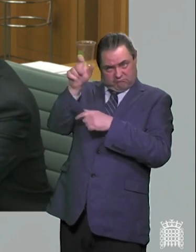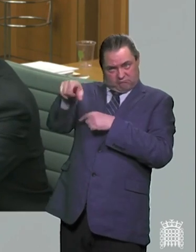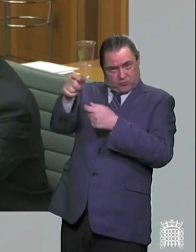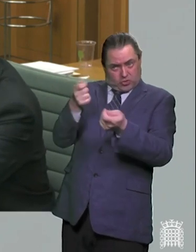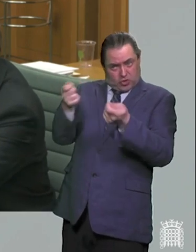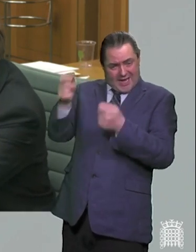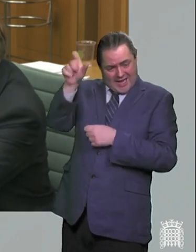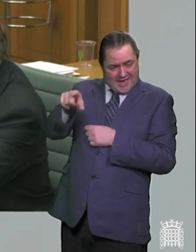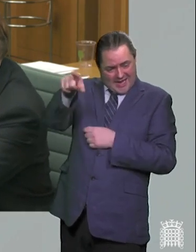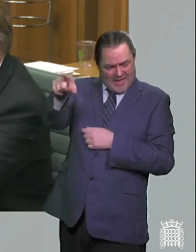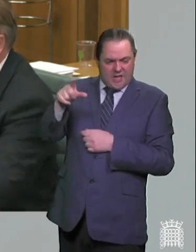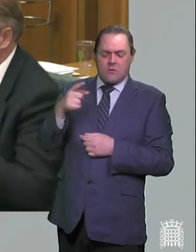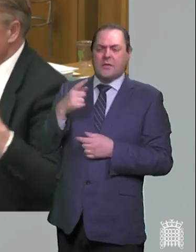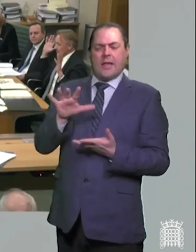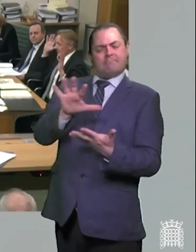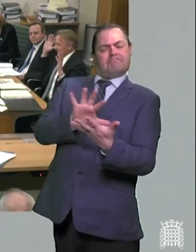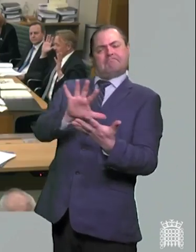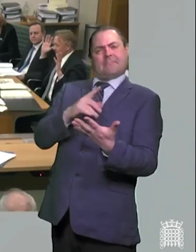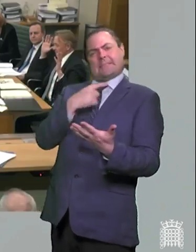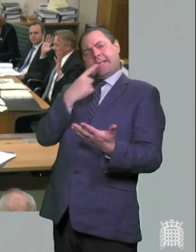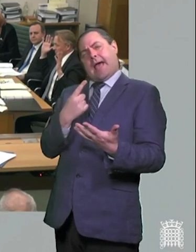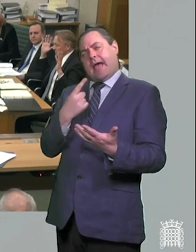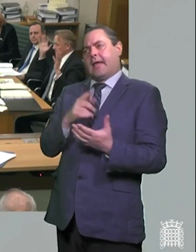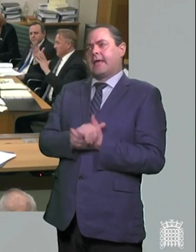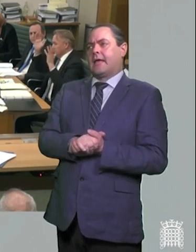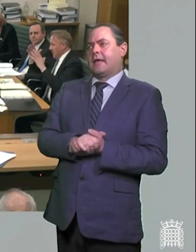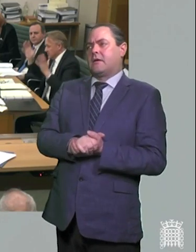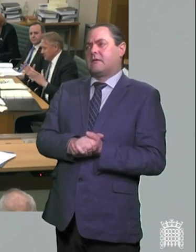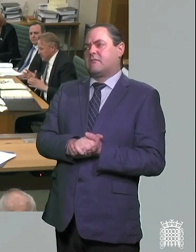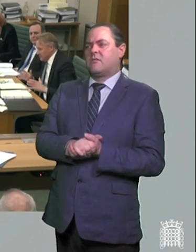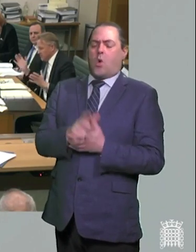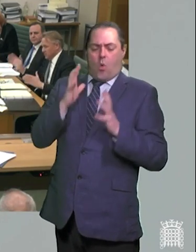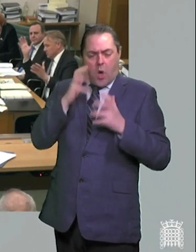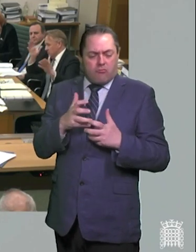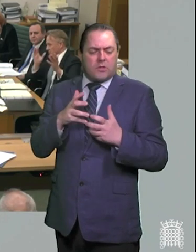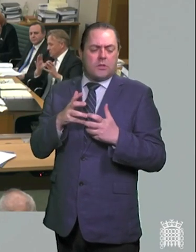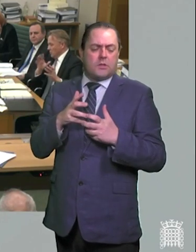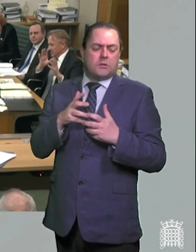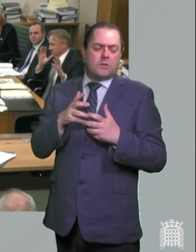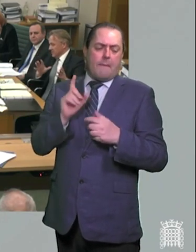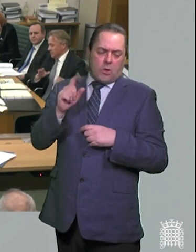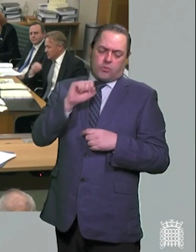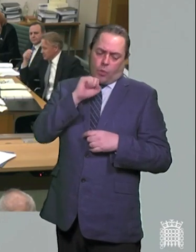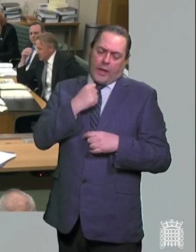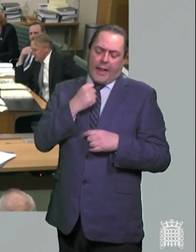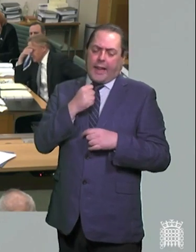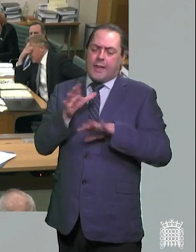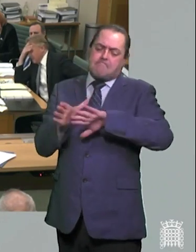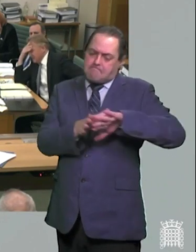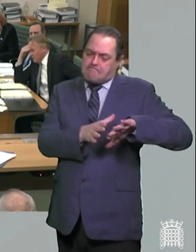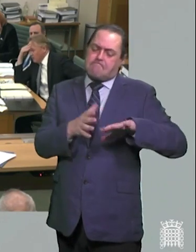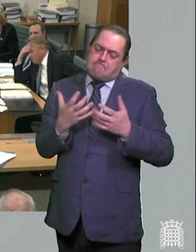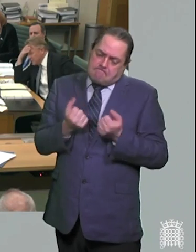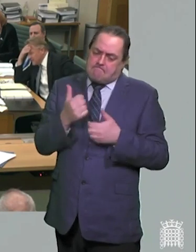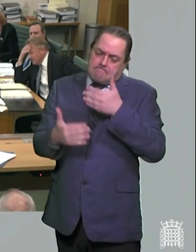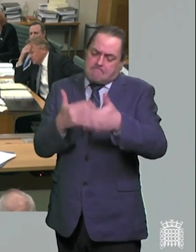You suggest to some extent that you had concerns, but you were willing to set those concerns